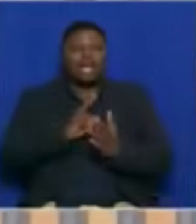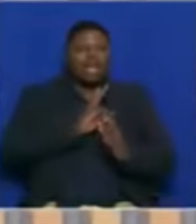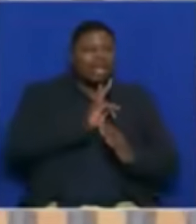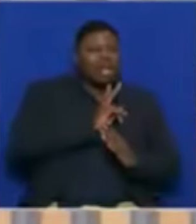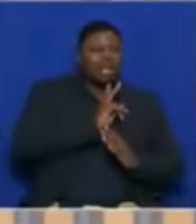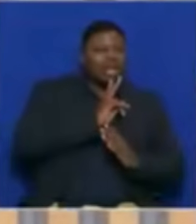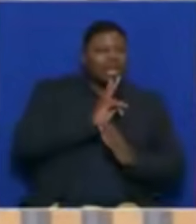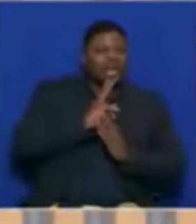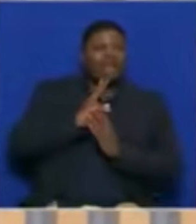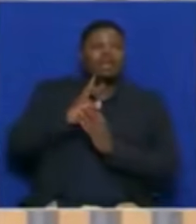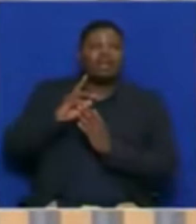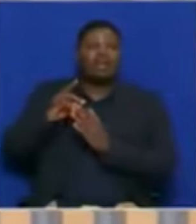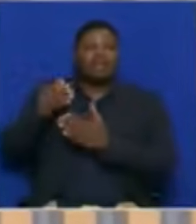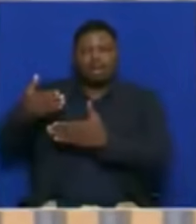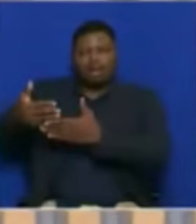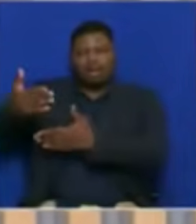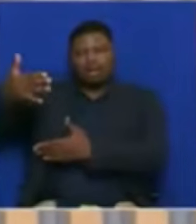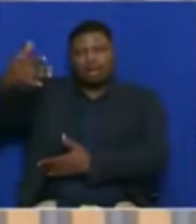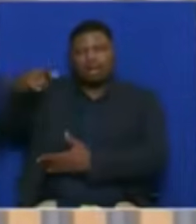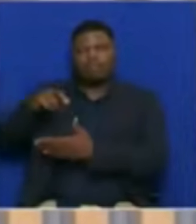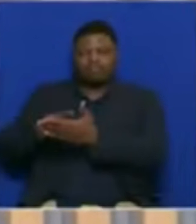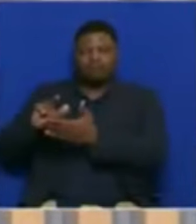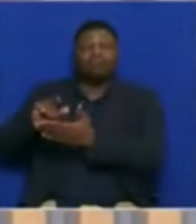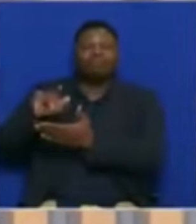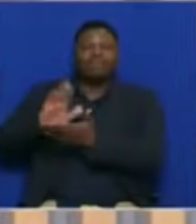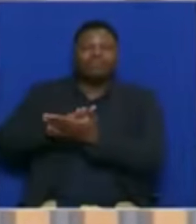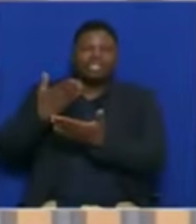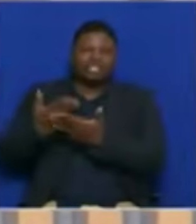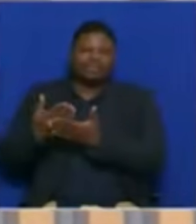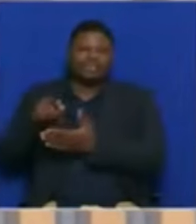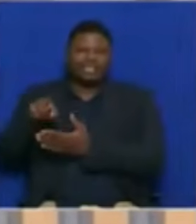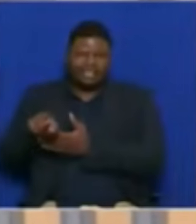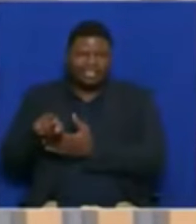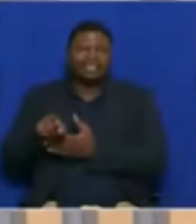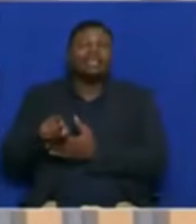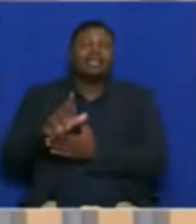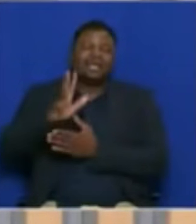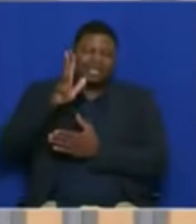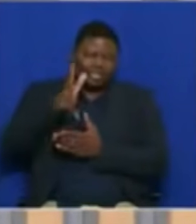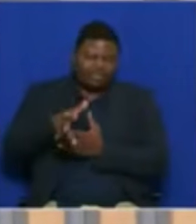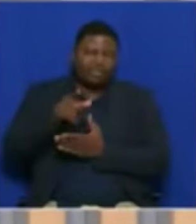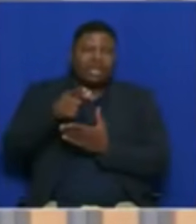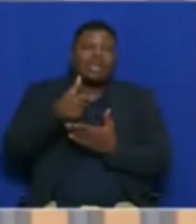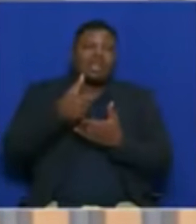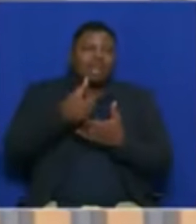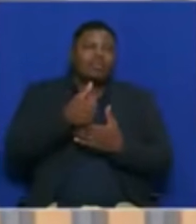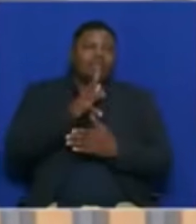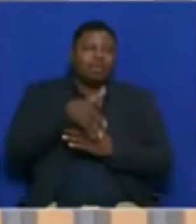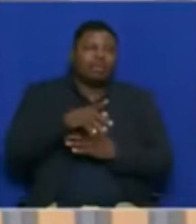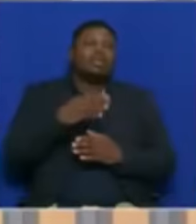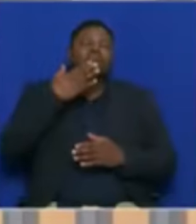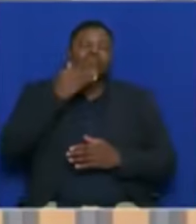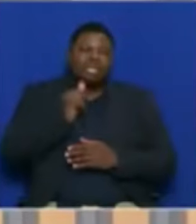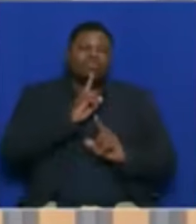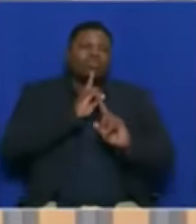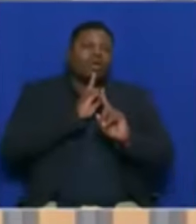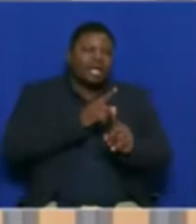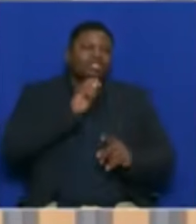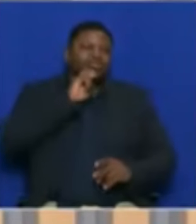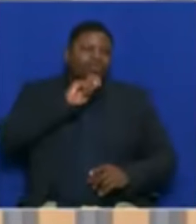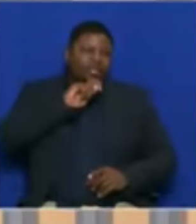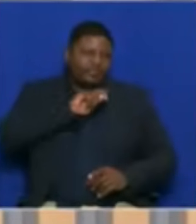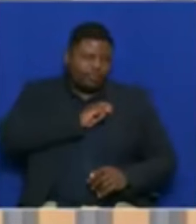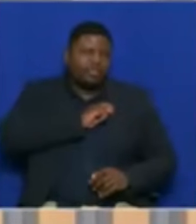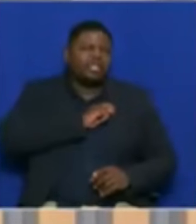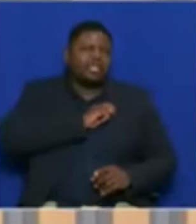media pundits or social media. So don't worry about that. Just answer truthfully to the best of your ability. And we